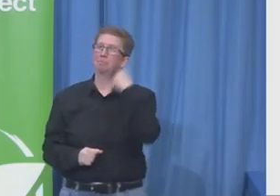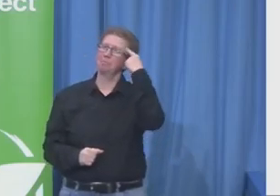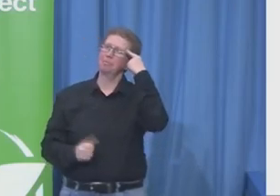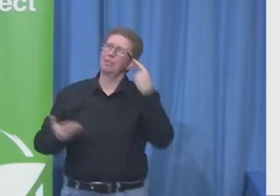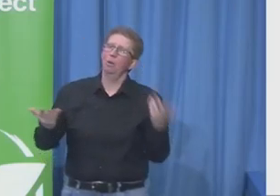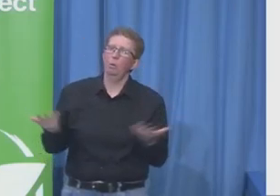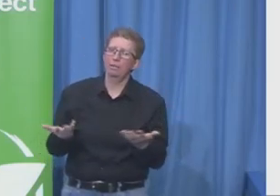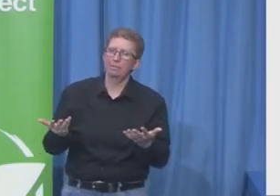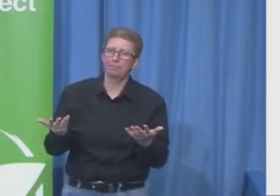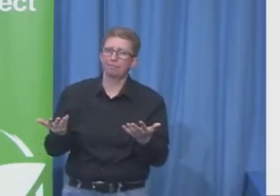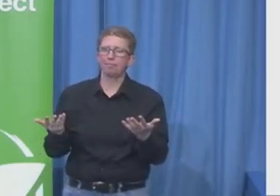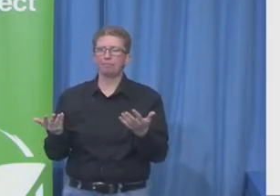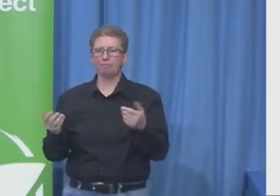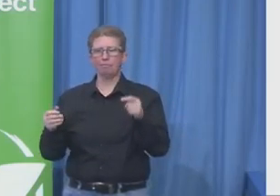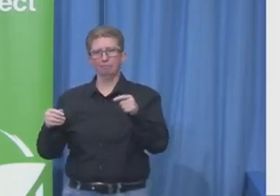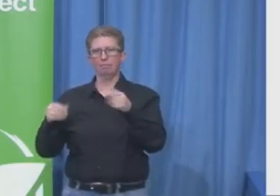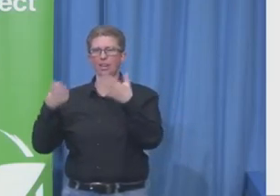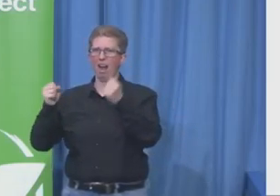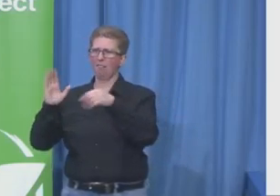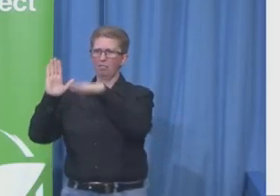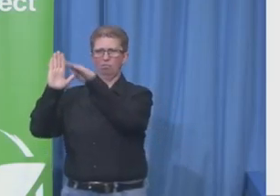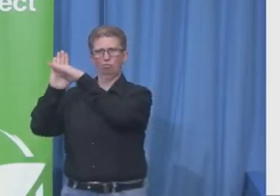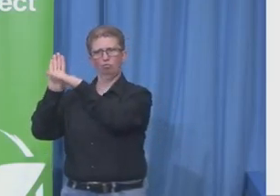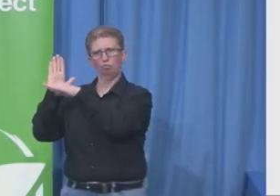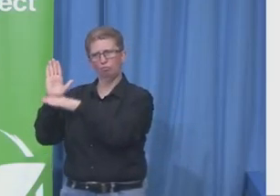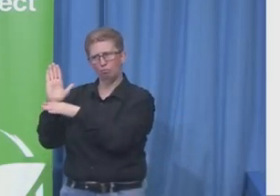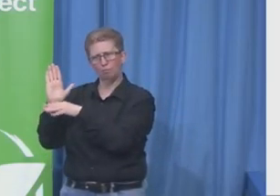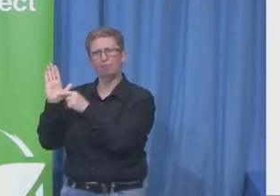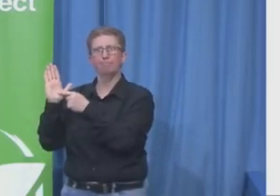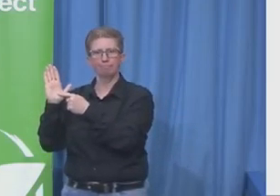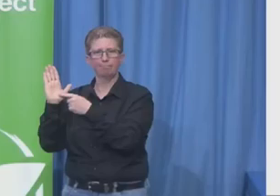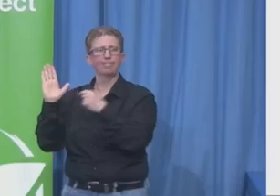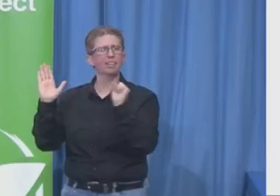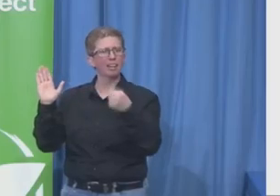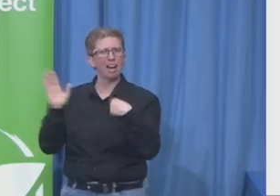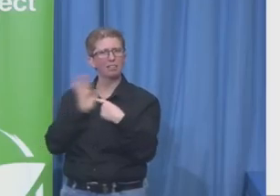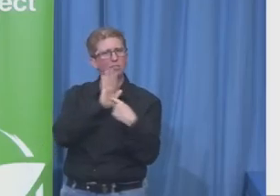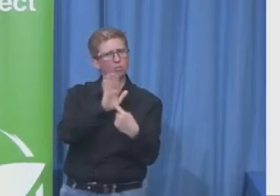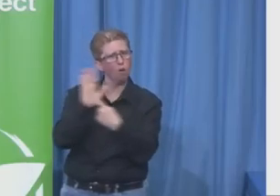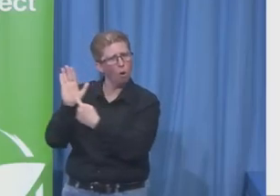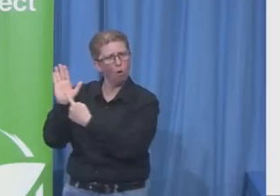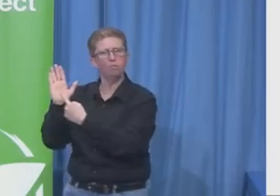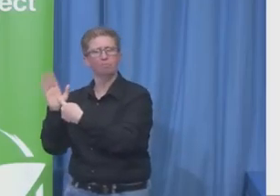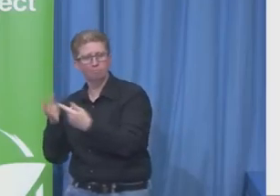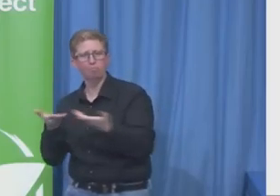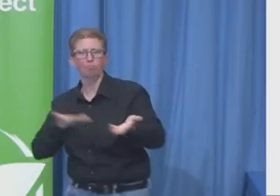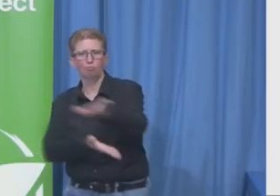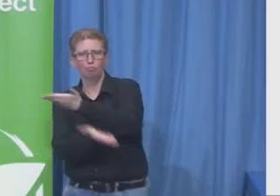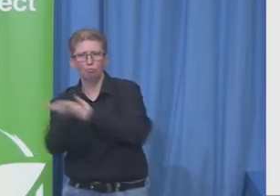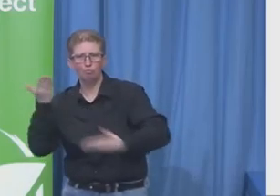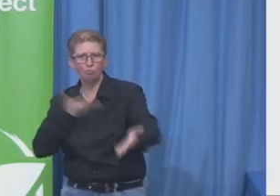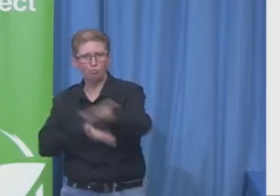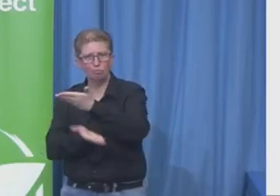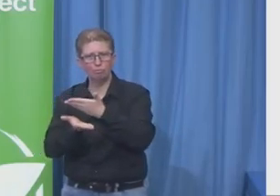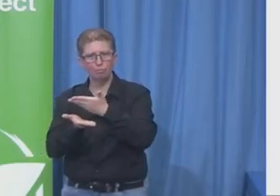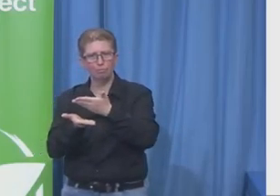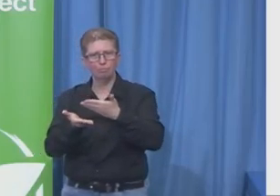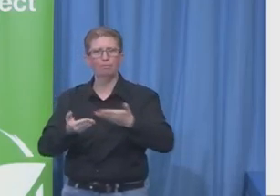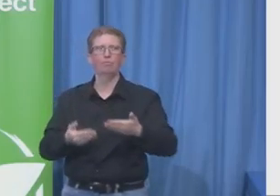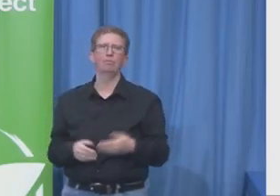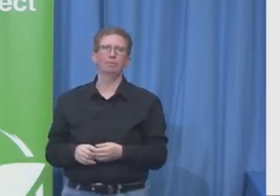good examples of what disability inclusion looks like, and in this case, disability and into the labor